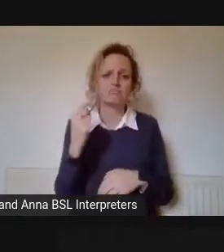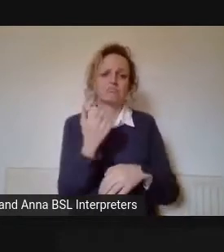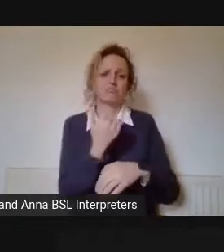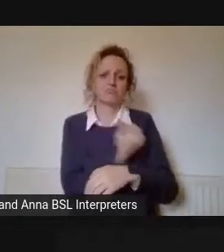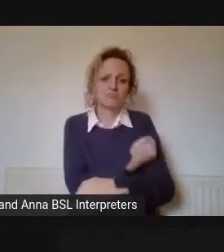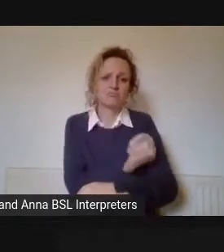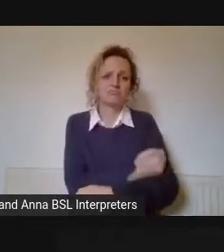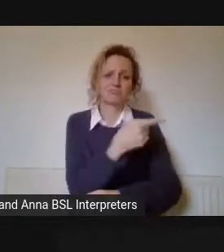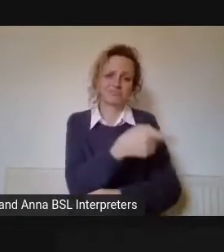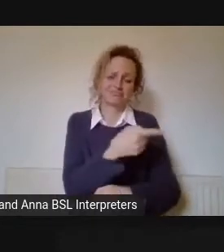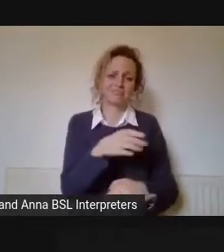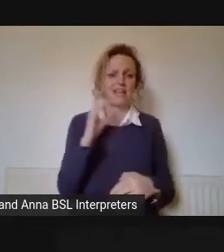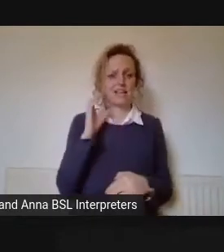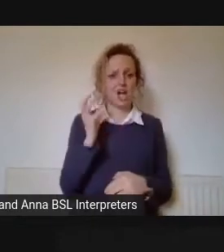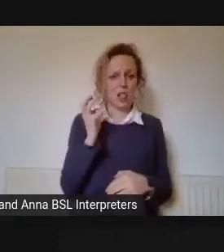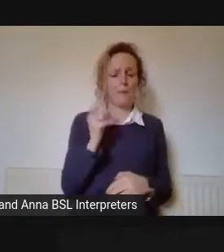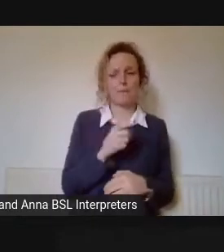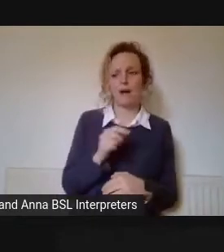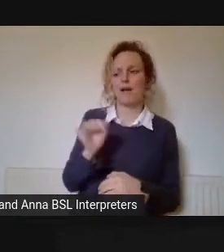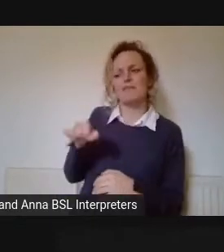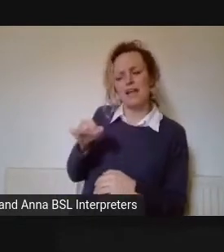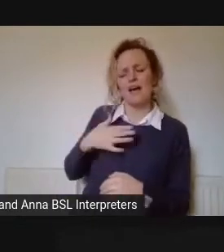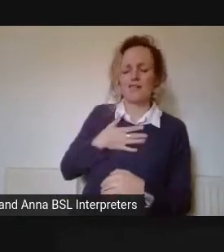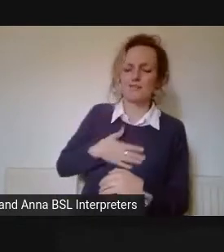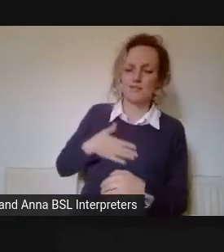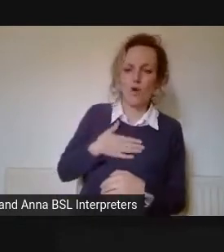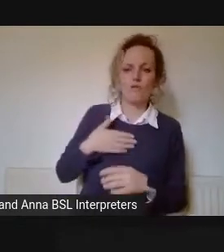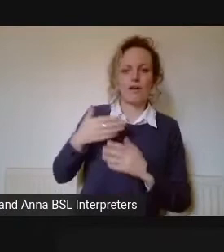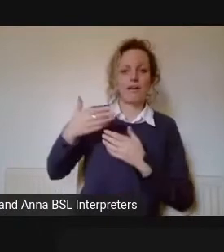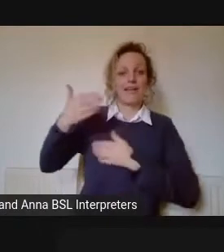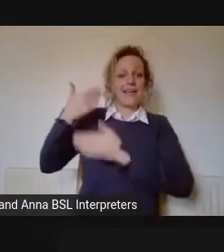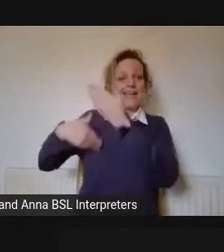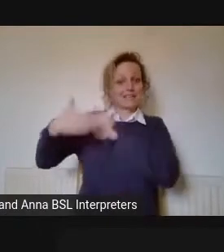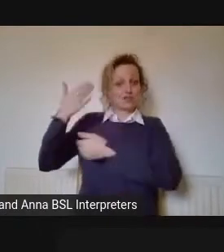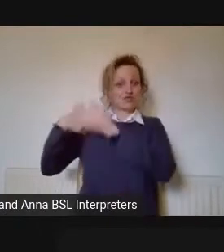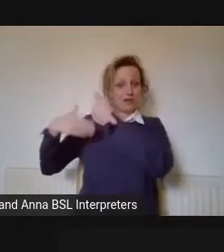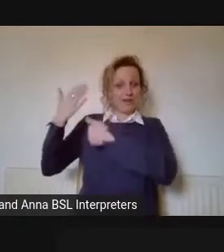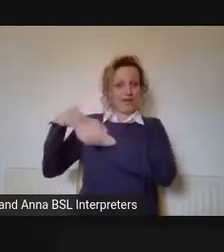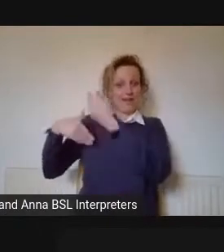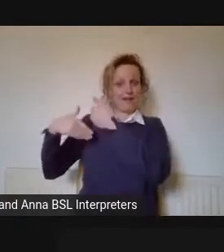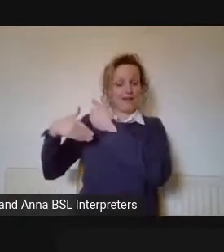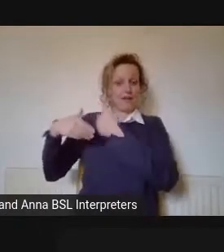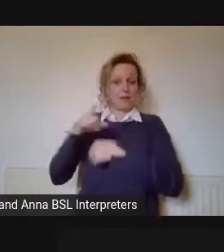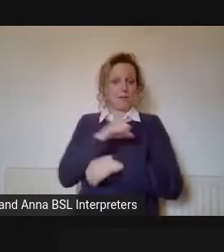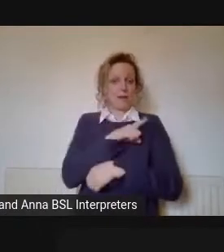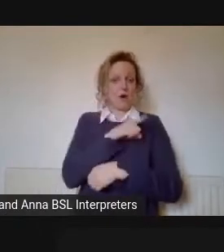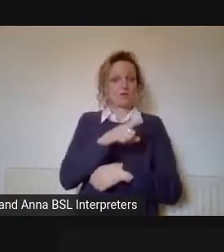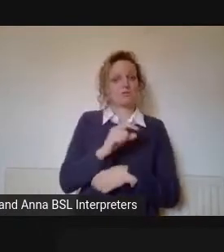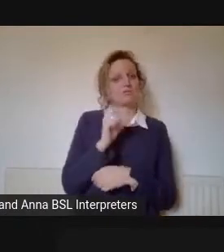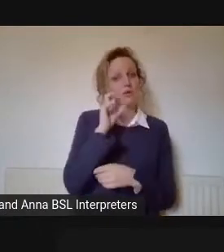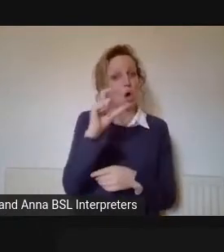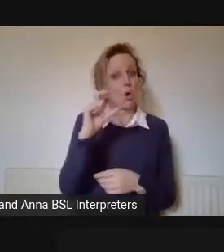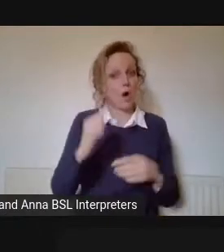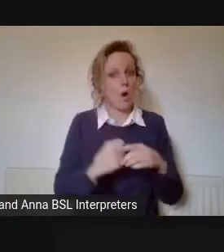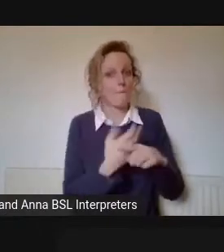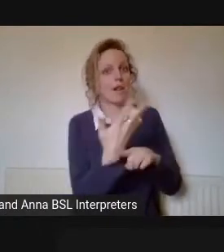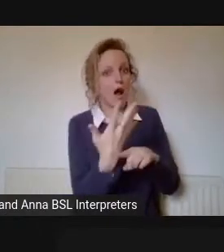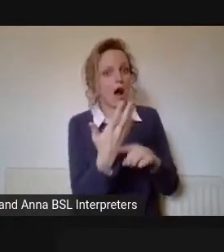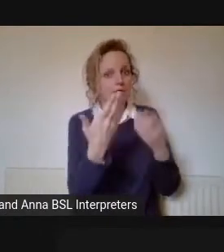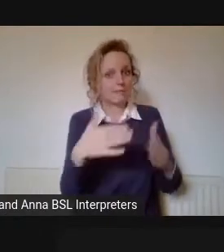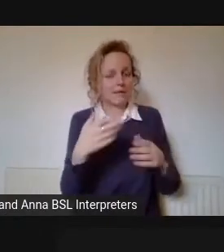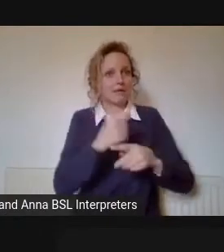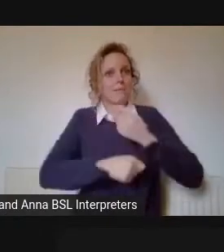Yeah, sorry. The history of the criminalization of coca and also other plants